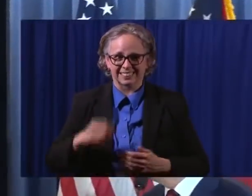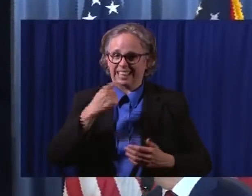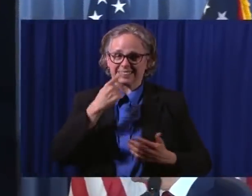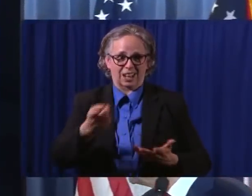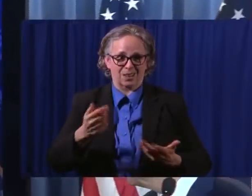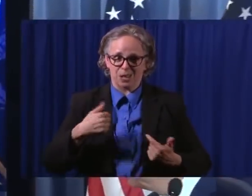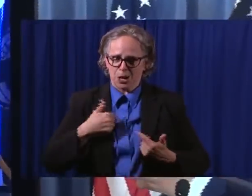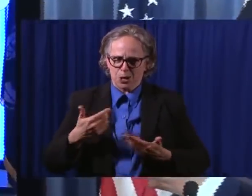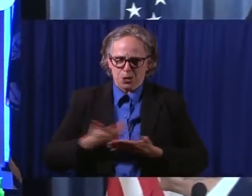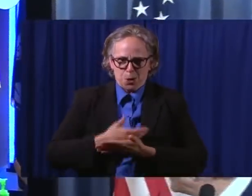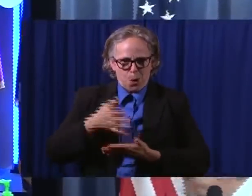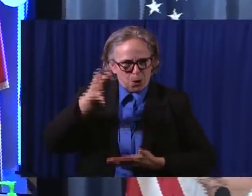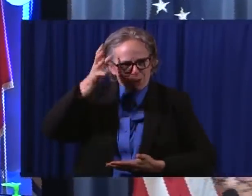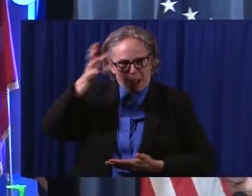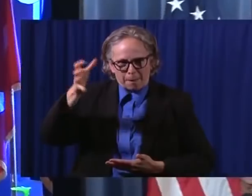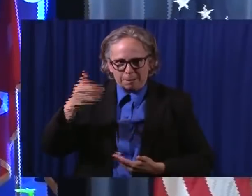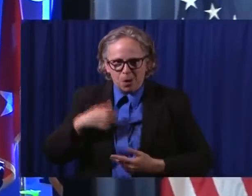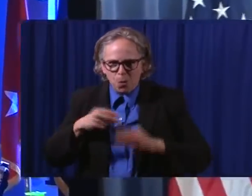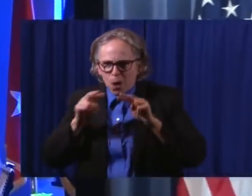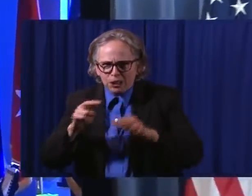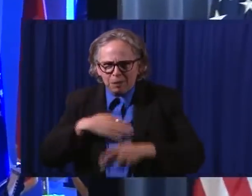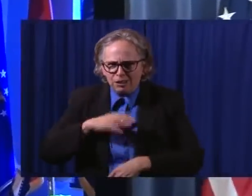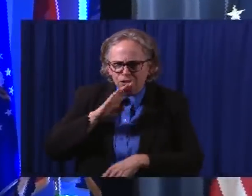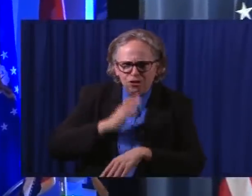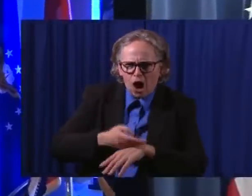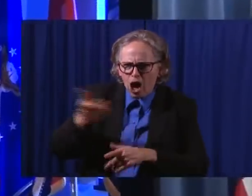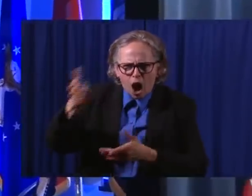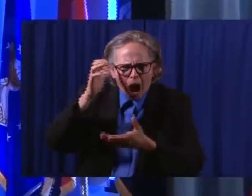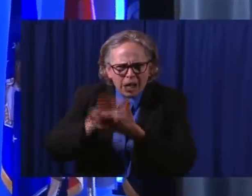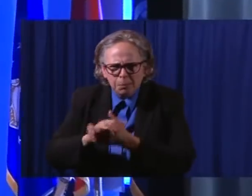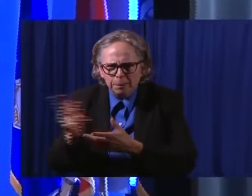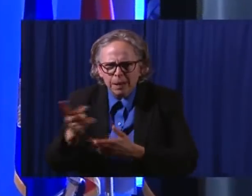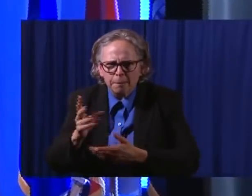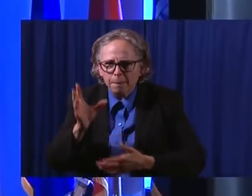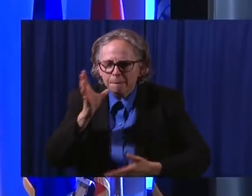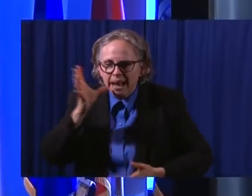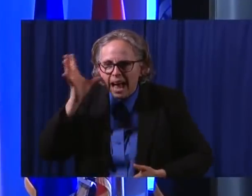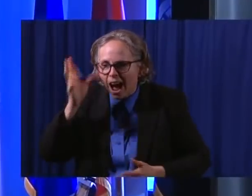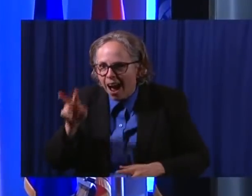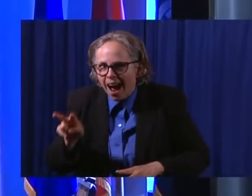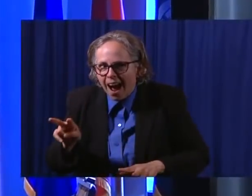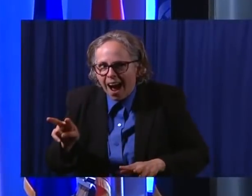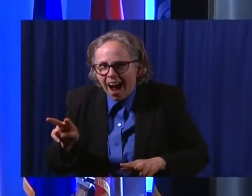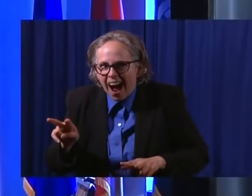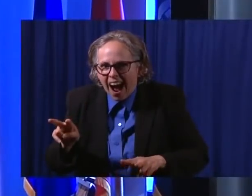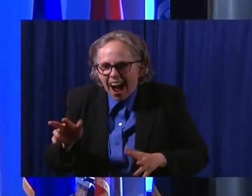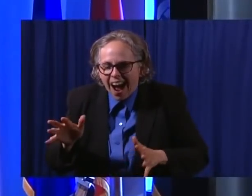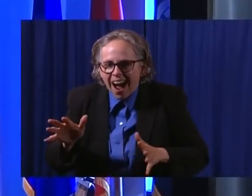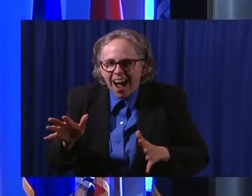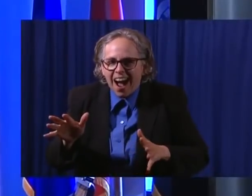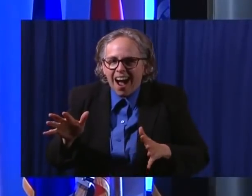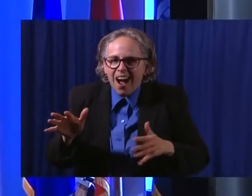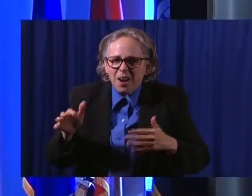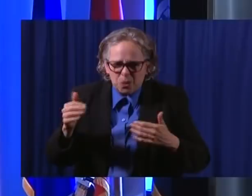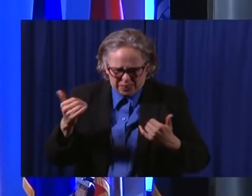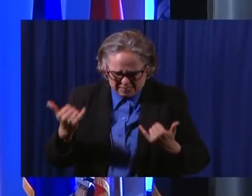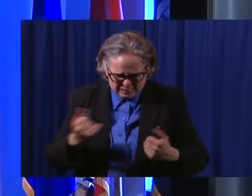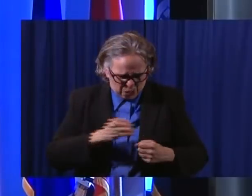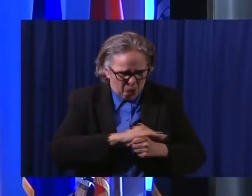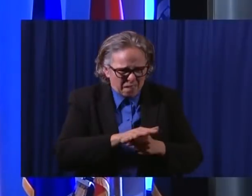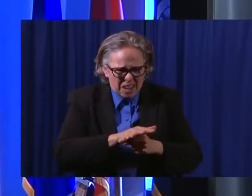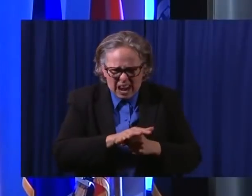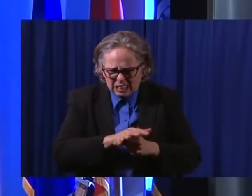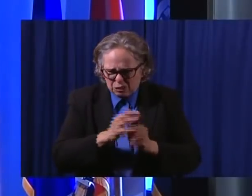and watching my daughter and her husband go through the process and having to deal with the measures that are in place as a result of this